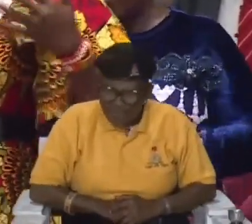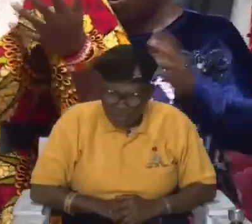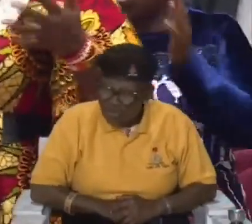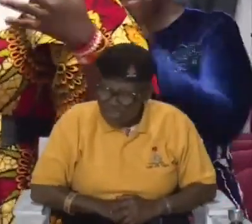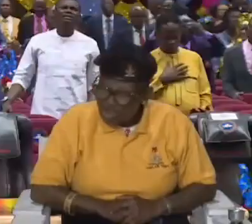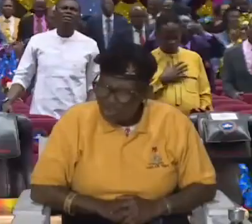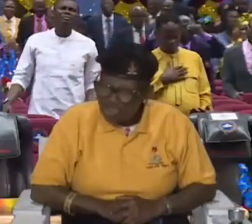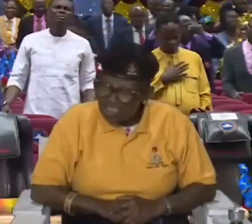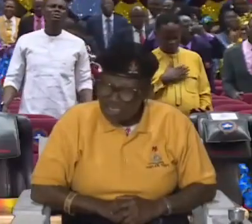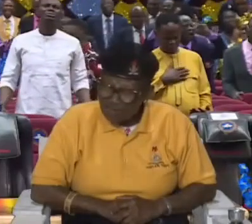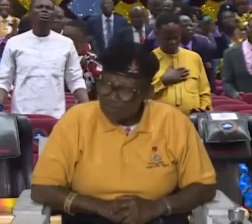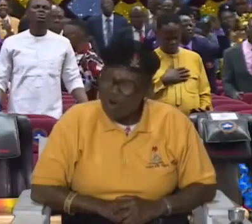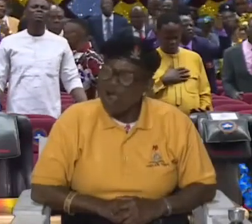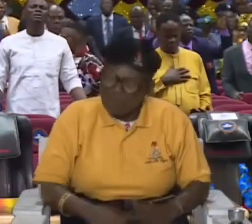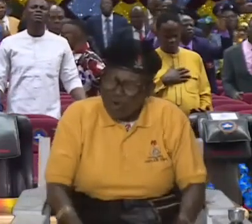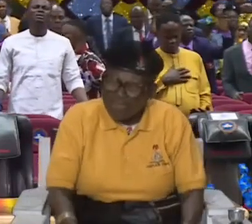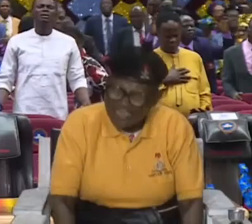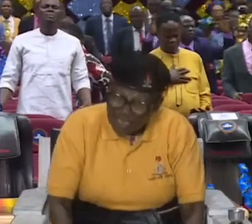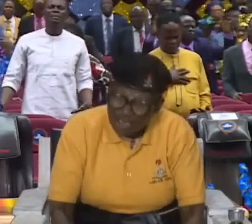the fire fall.